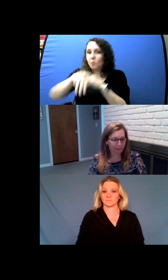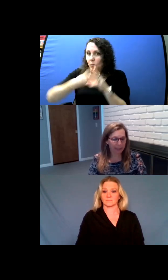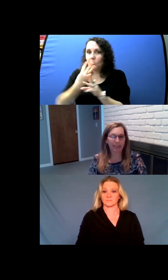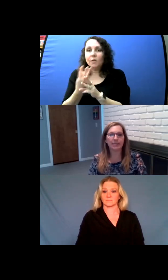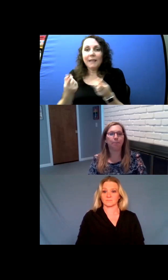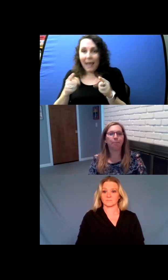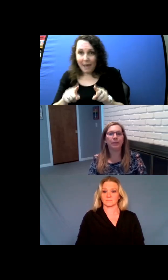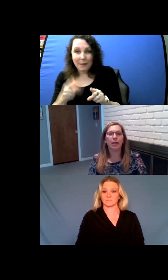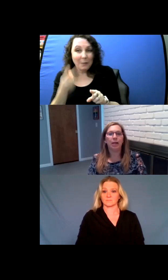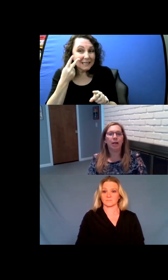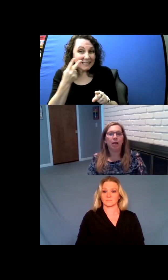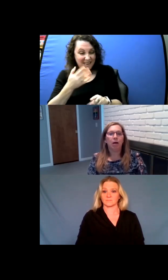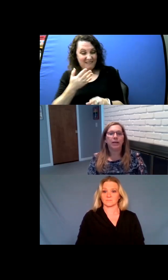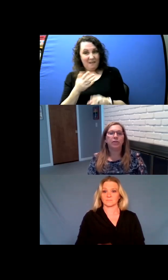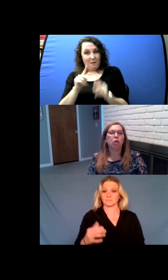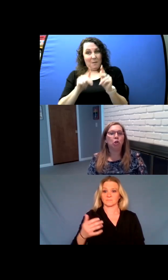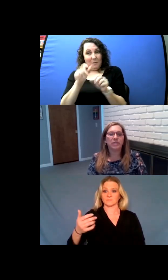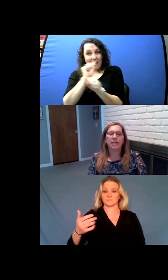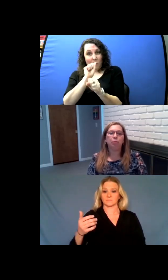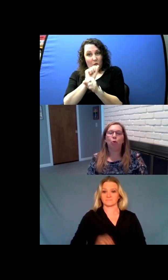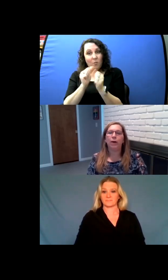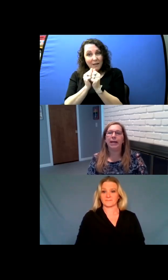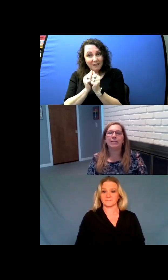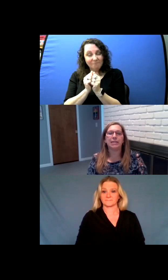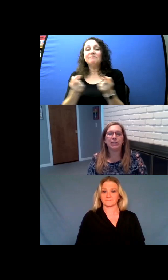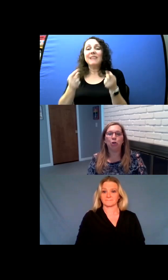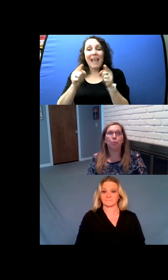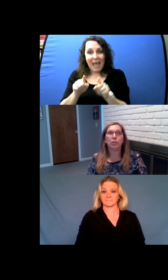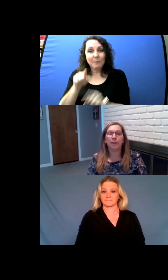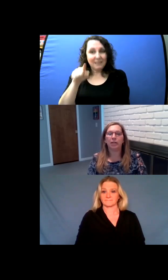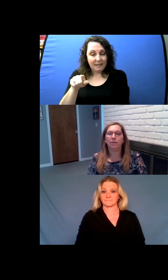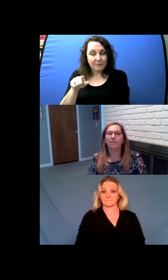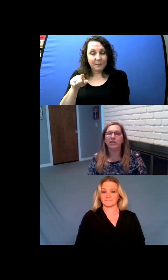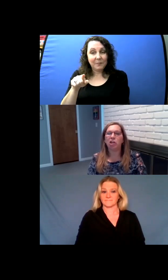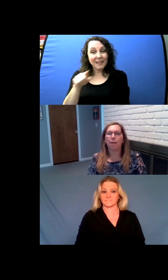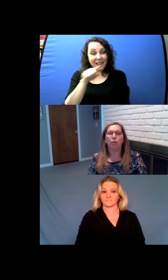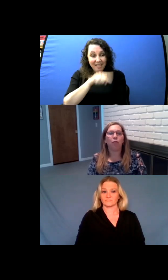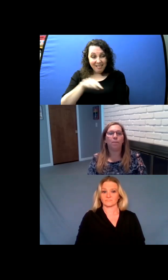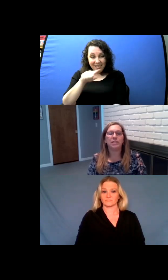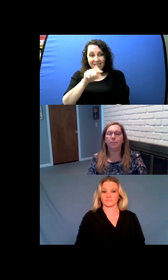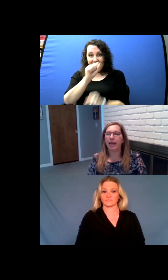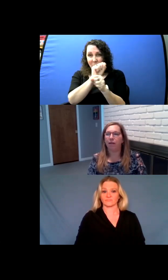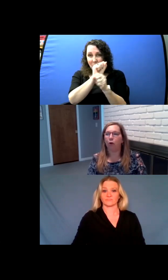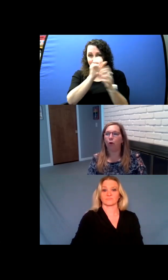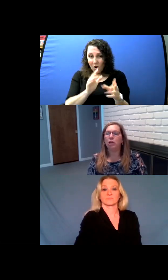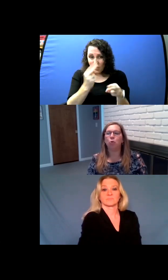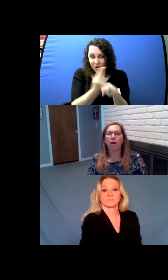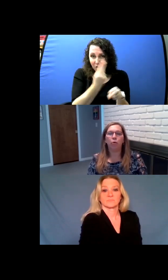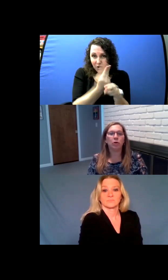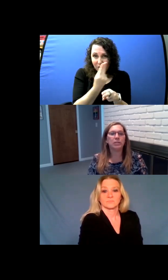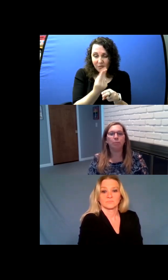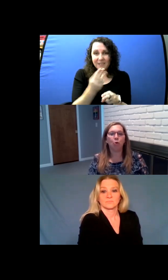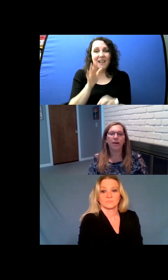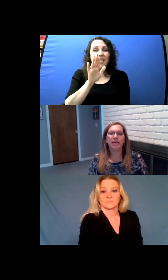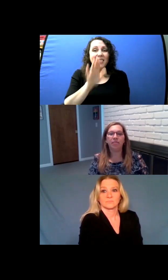next slide, please. Okay, the using employee has a skewed perspective of his job performance and behavior. So in